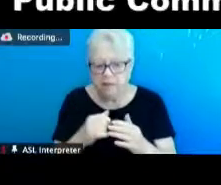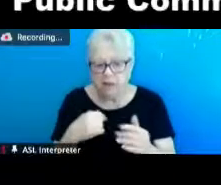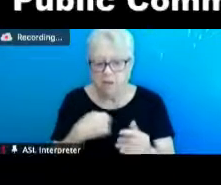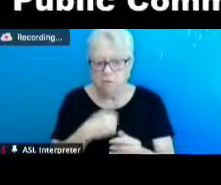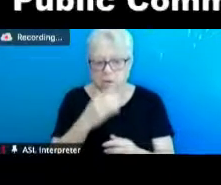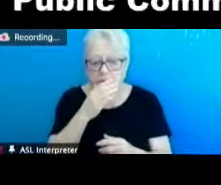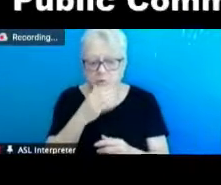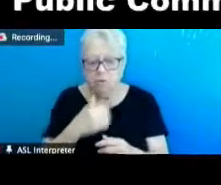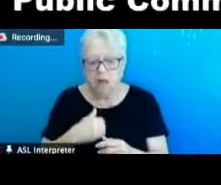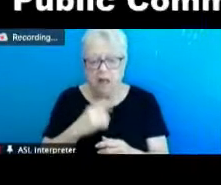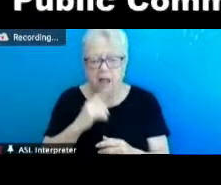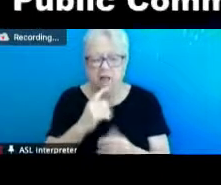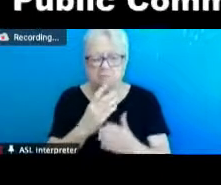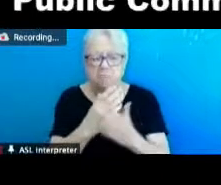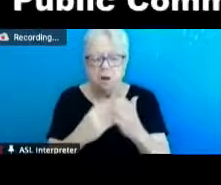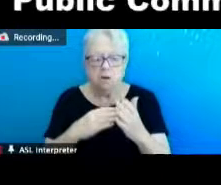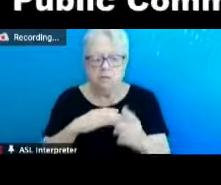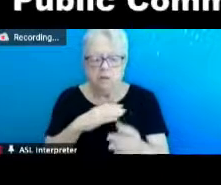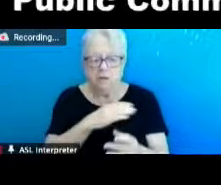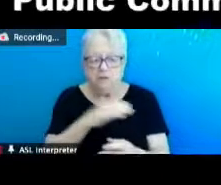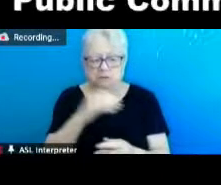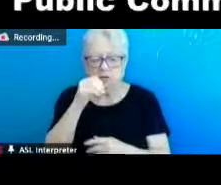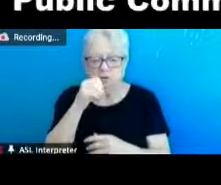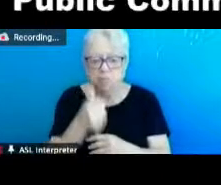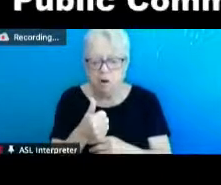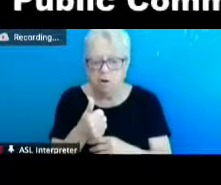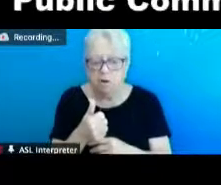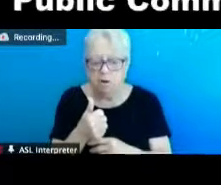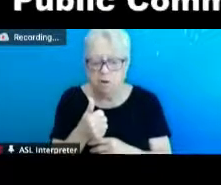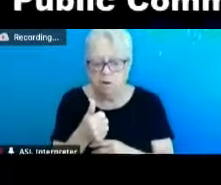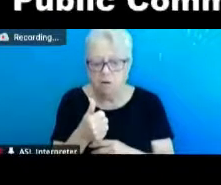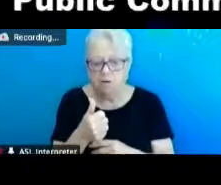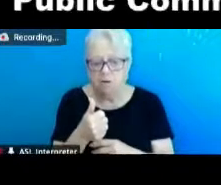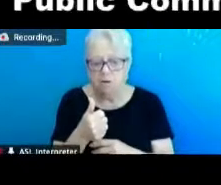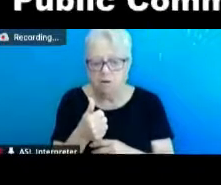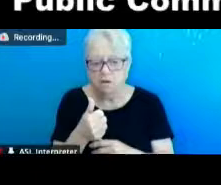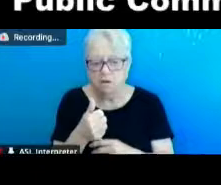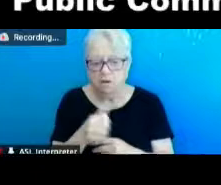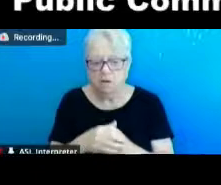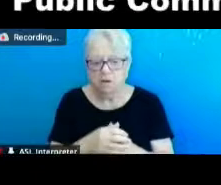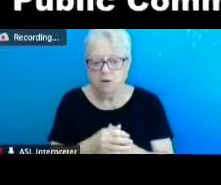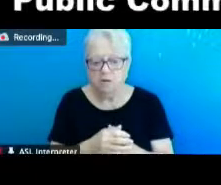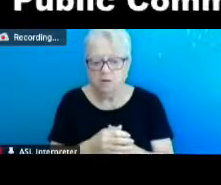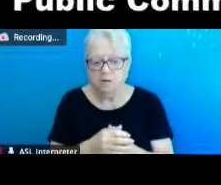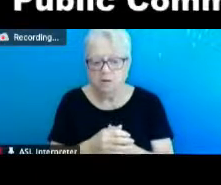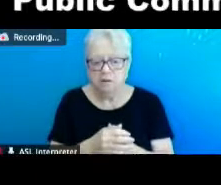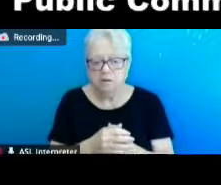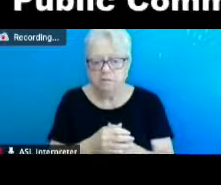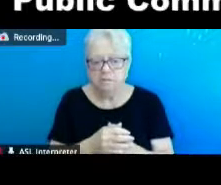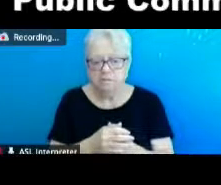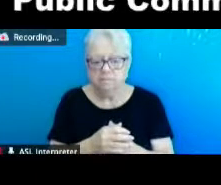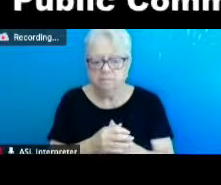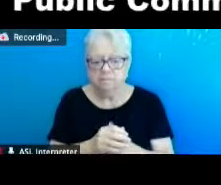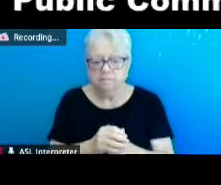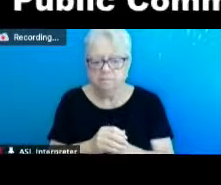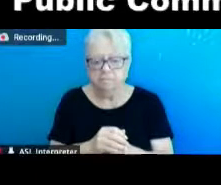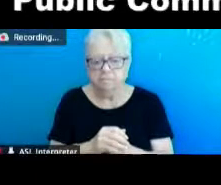more of a conversation about that tomorrow with David Becker and Megan Gall during our full commission meeting.